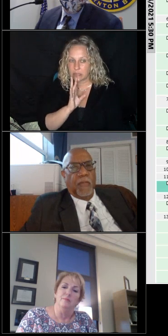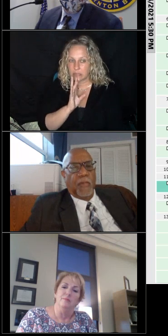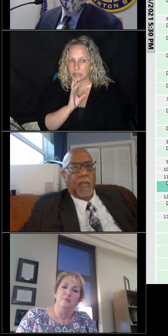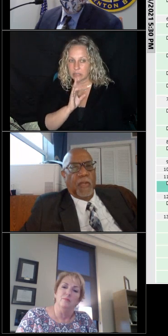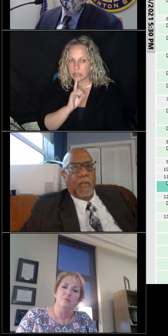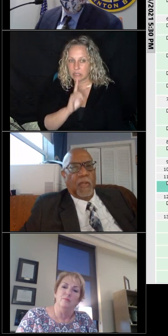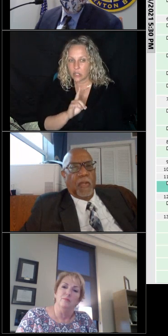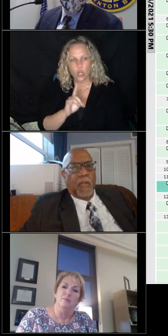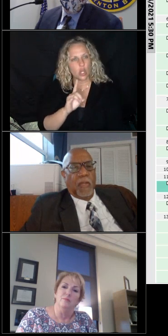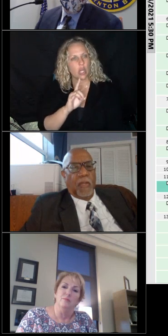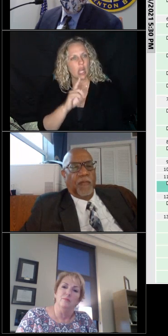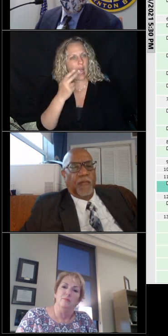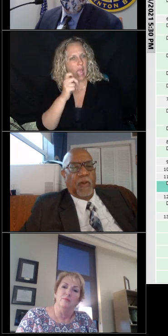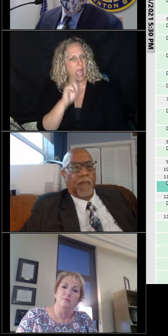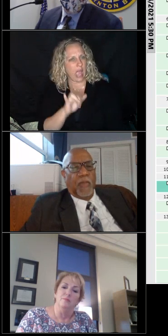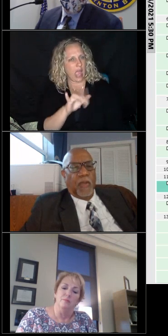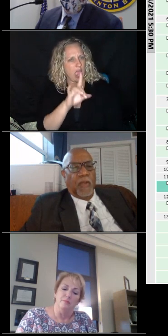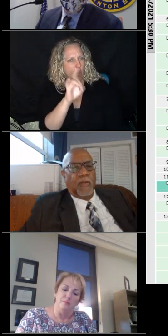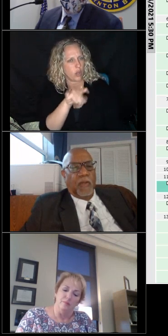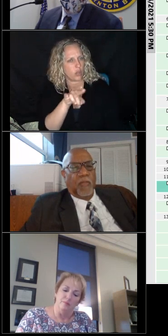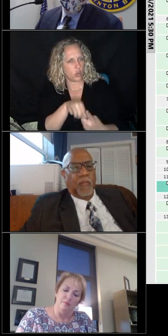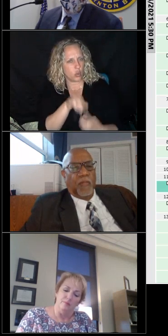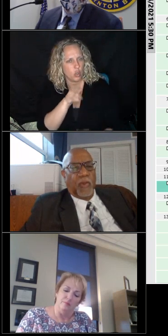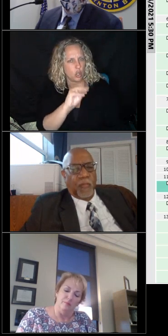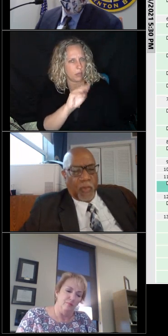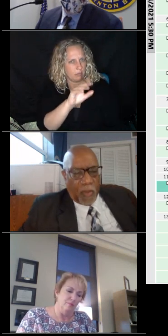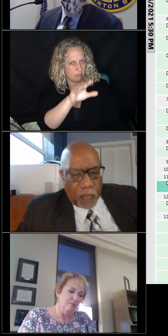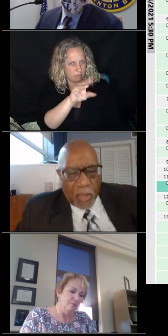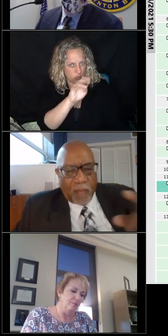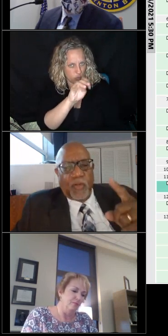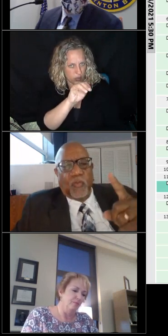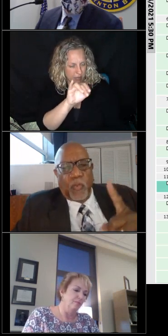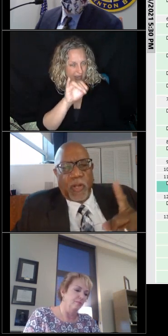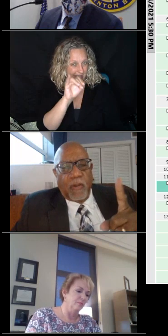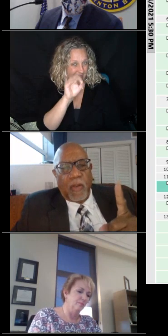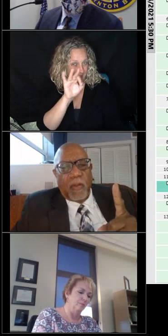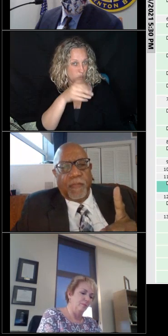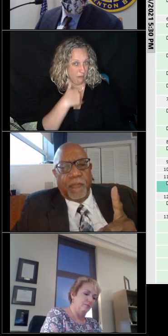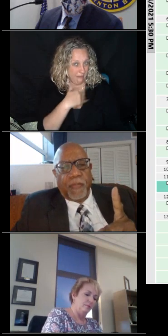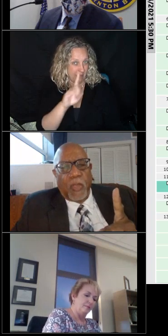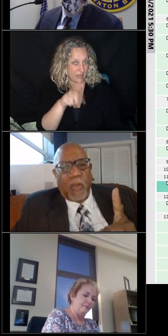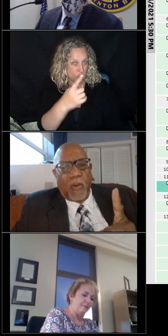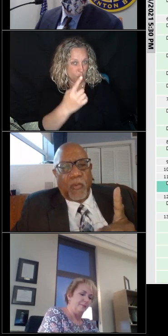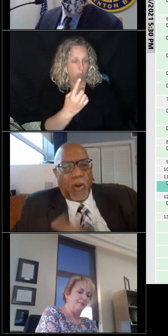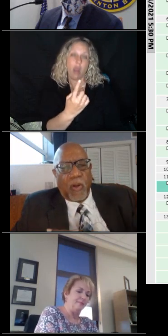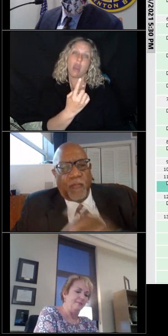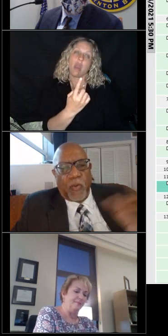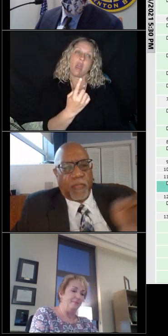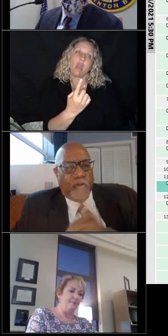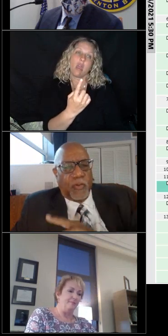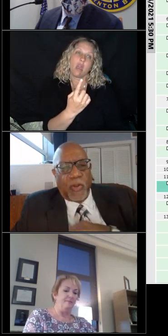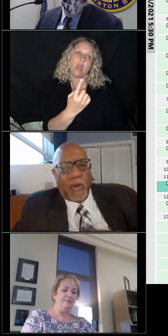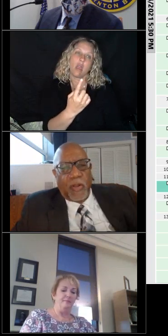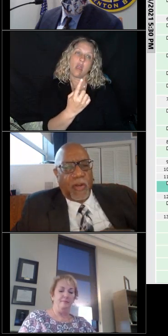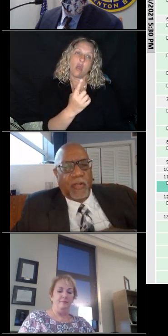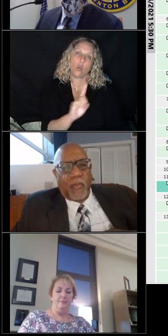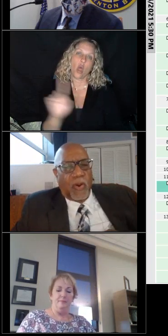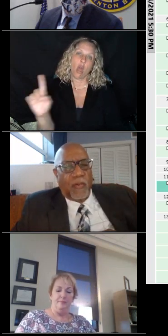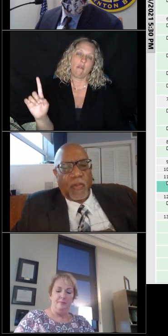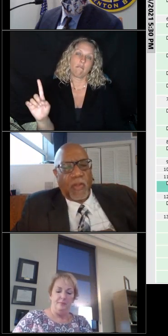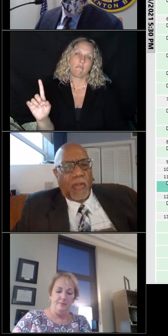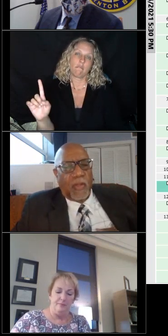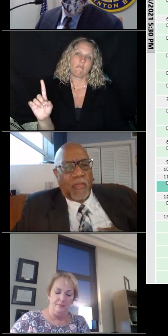Question to Jim. If Jim, if you have just one runoff, one person runner,